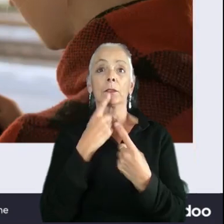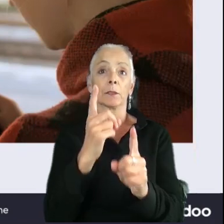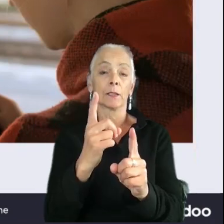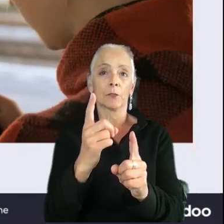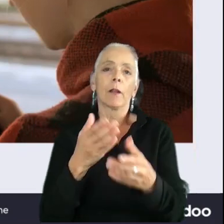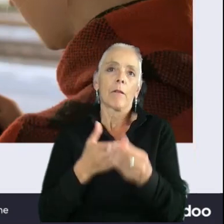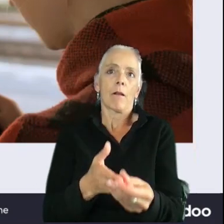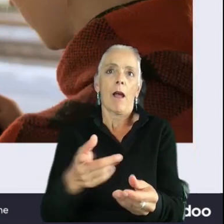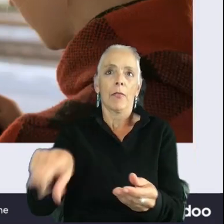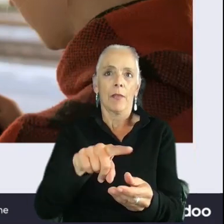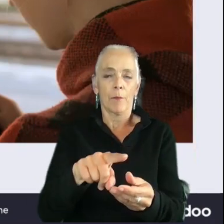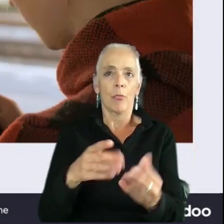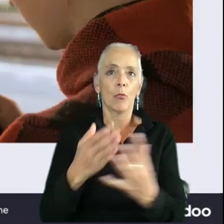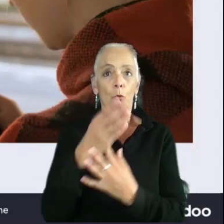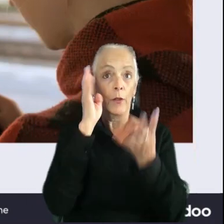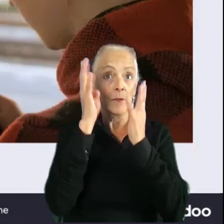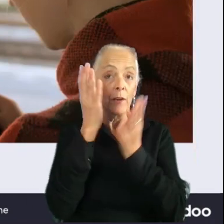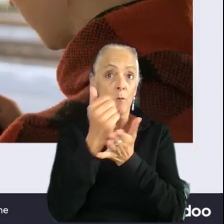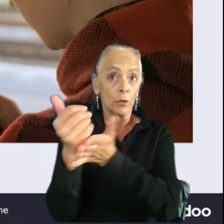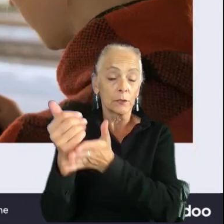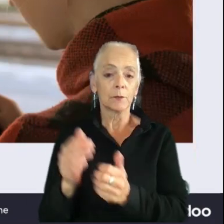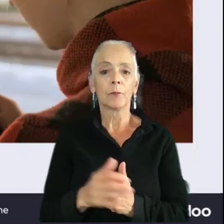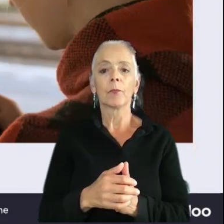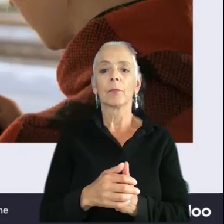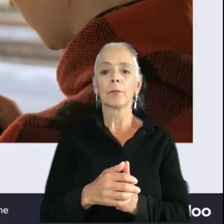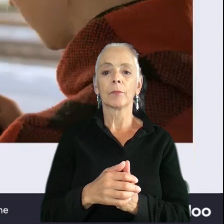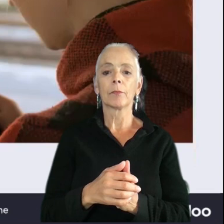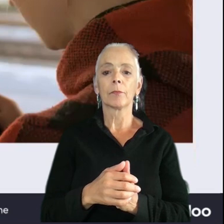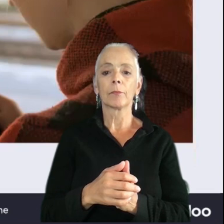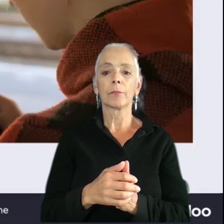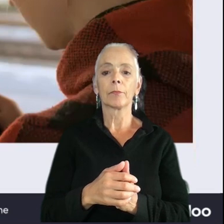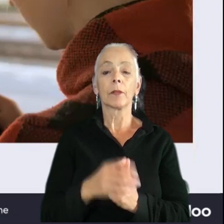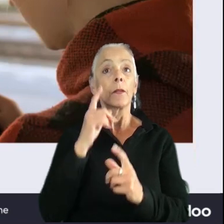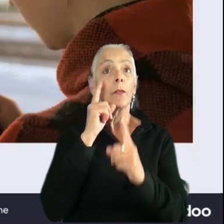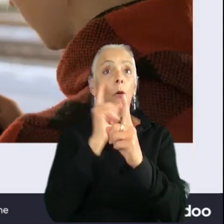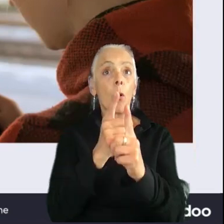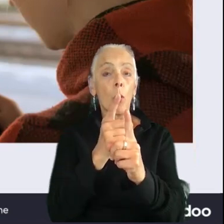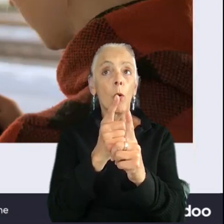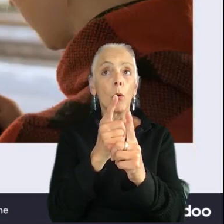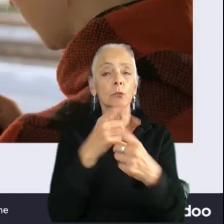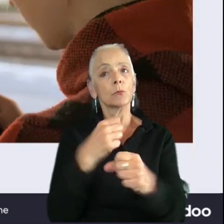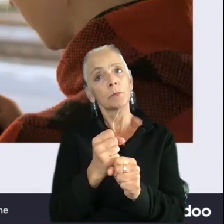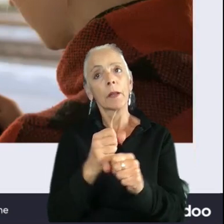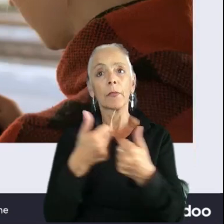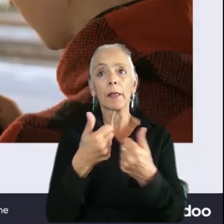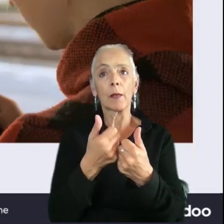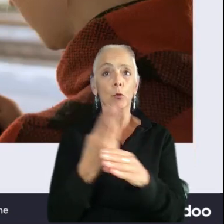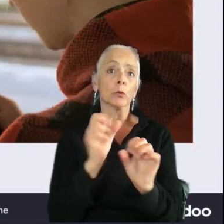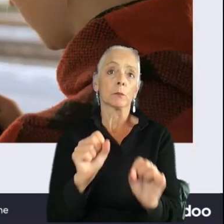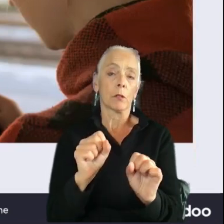through the innovative parts. In our goal, in our case, the goal was to make this game usable